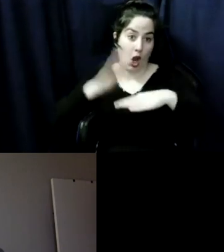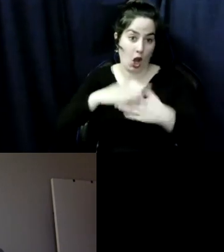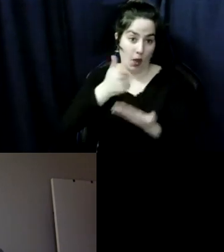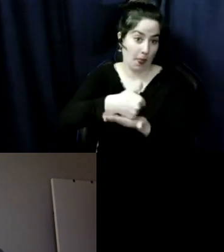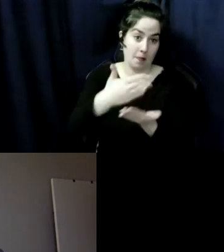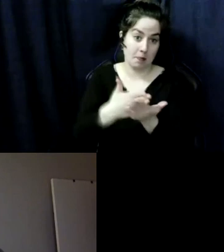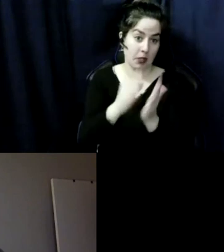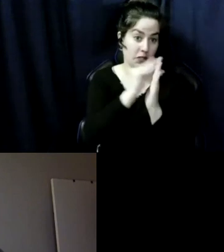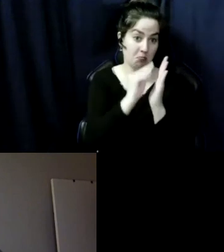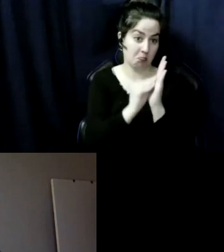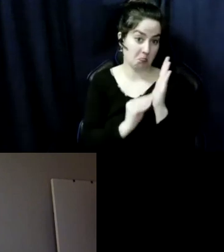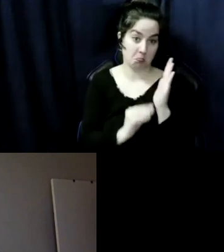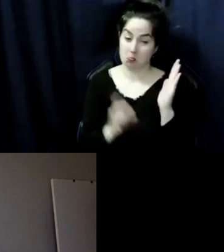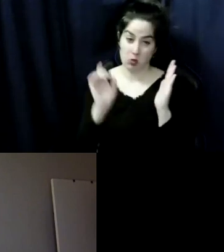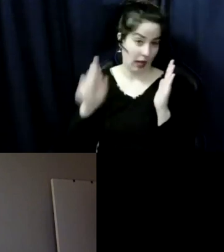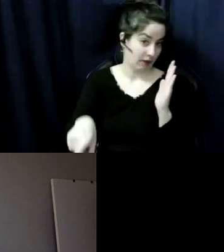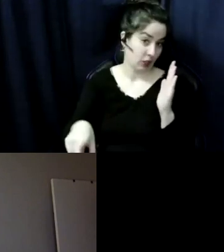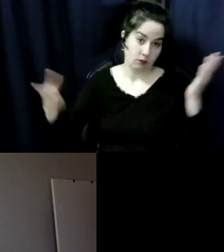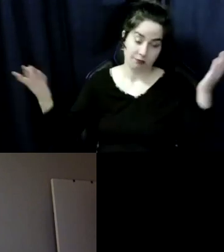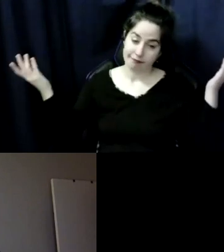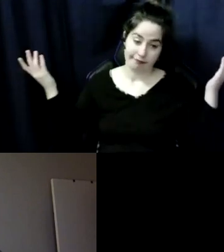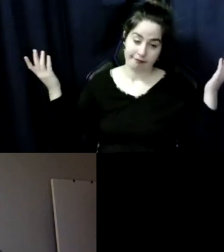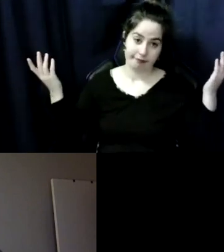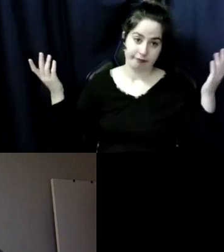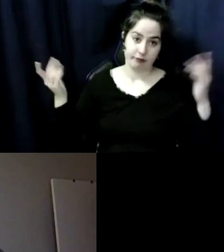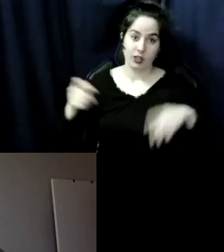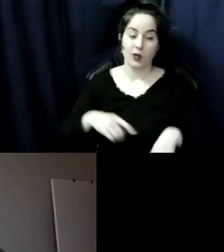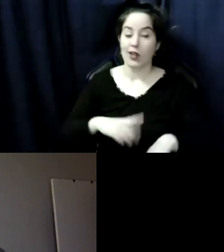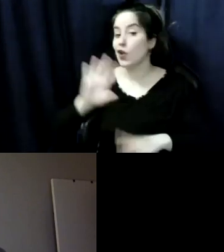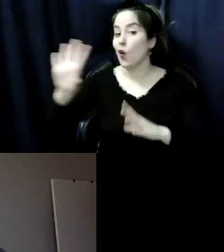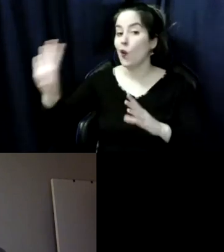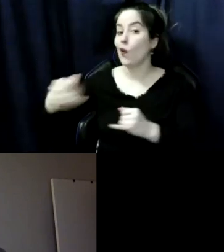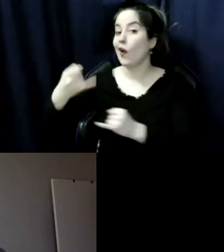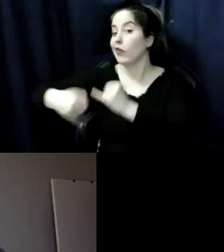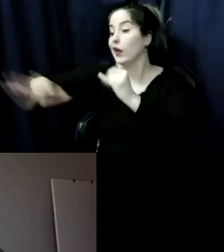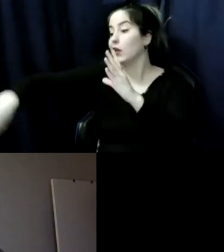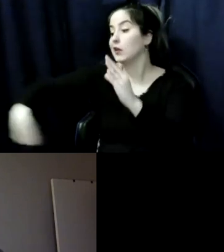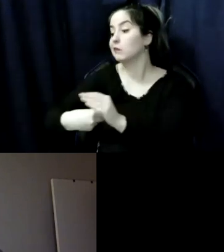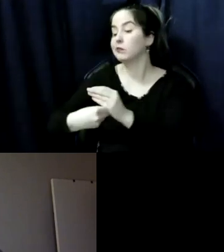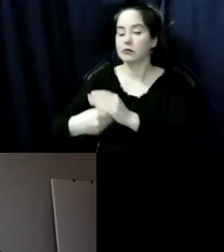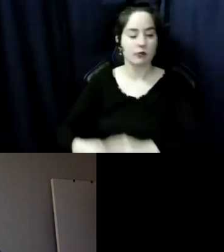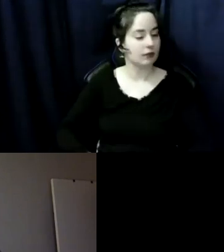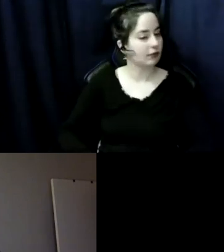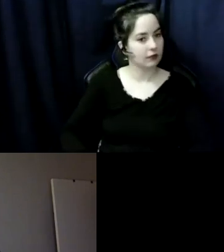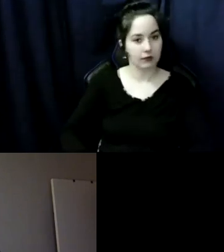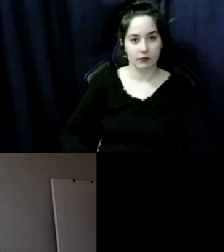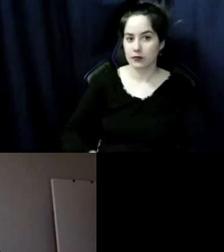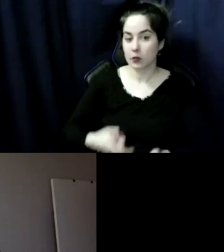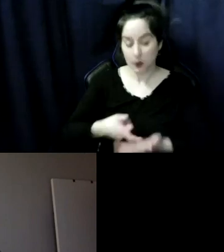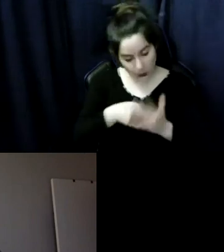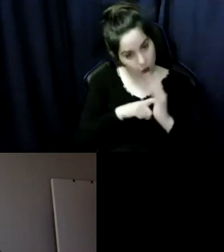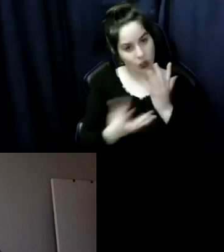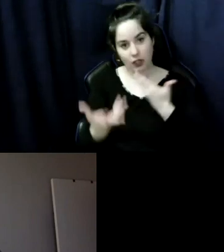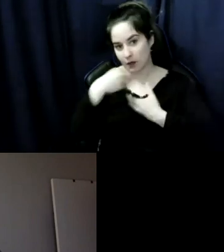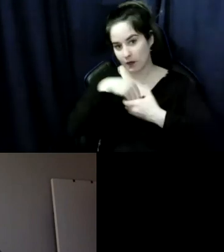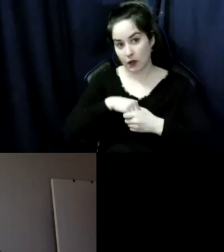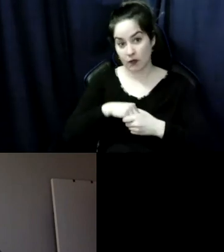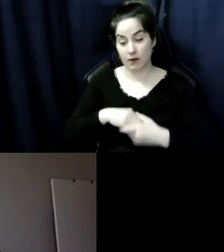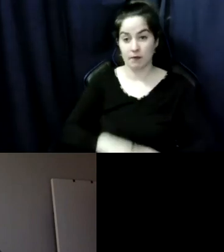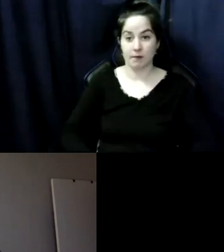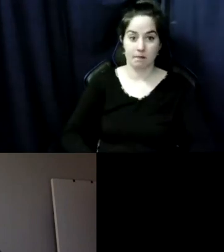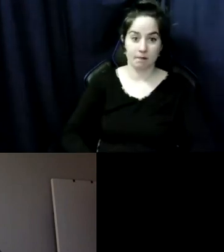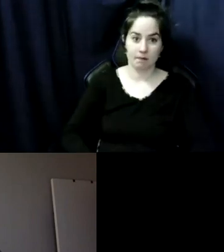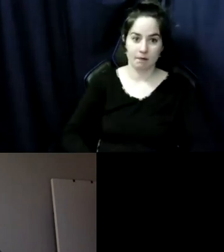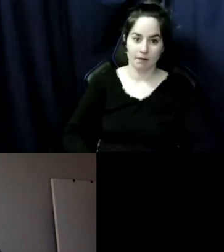Absolutely. It's not something you just kind of tack on at the end. And because now there's been a thirst